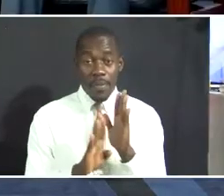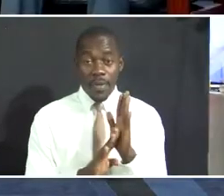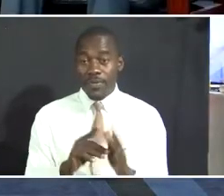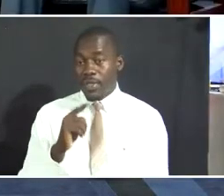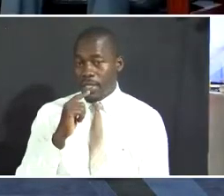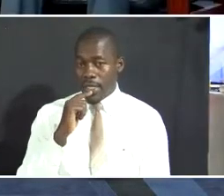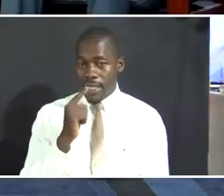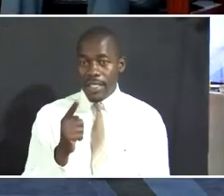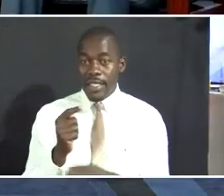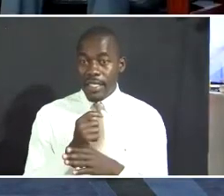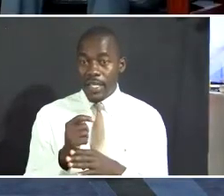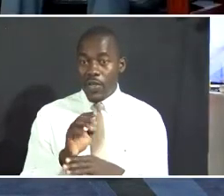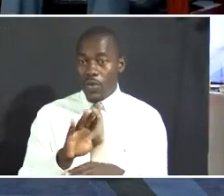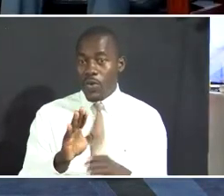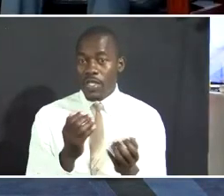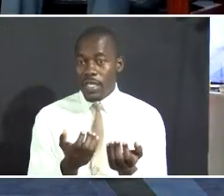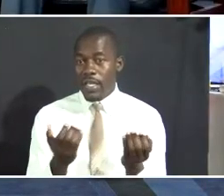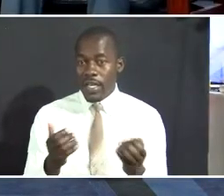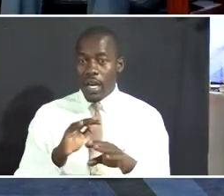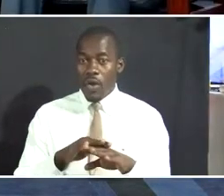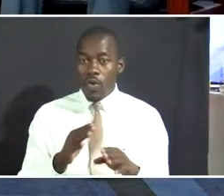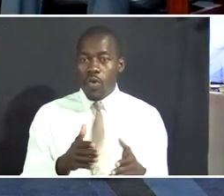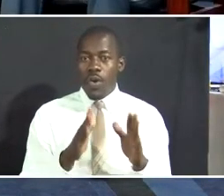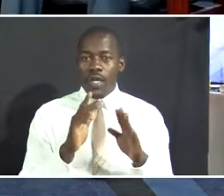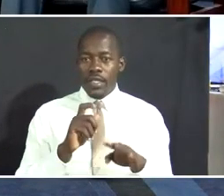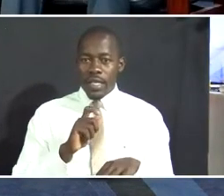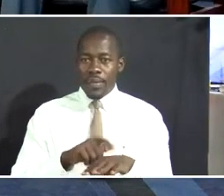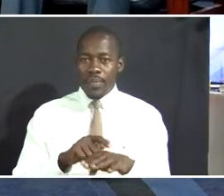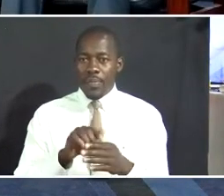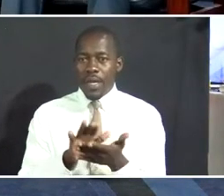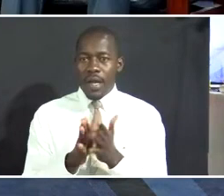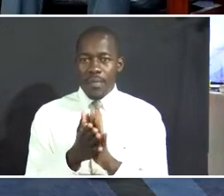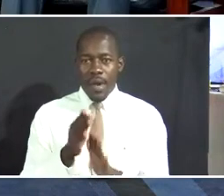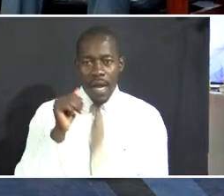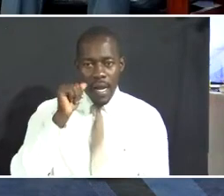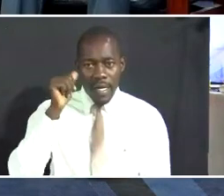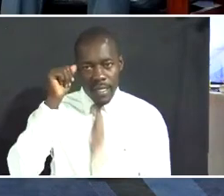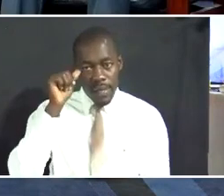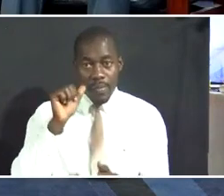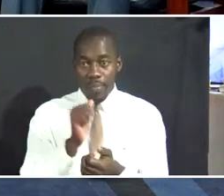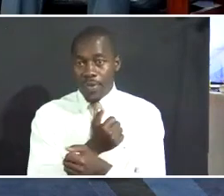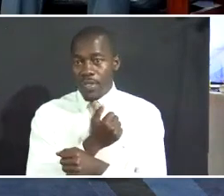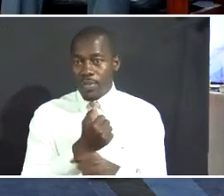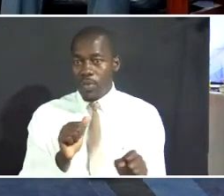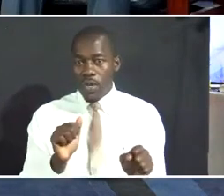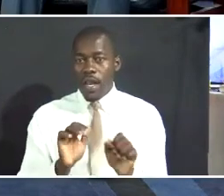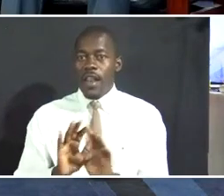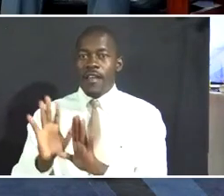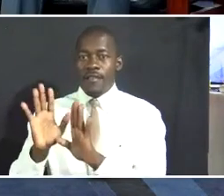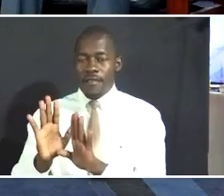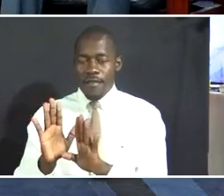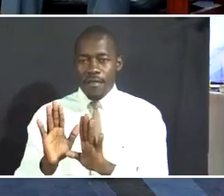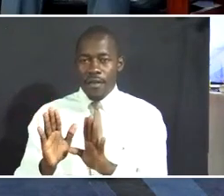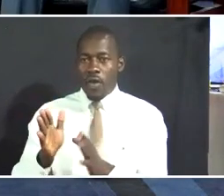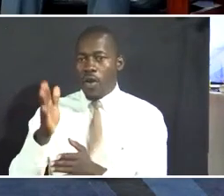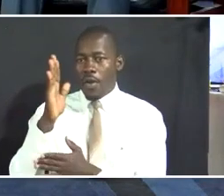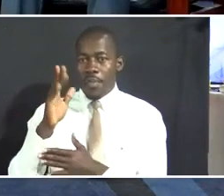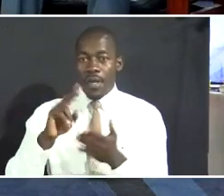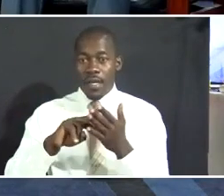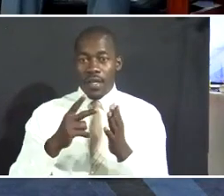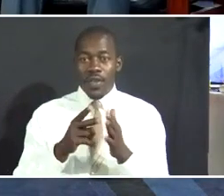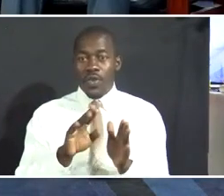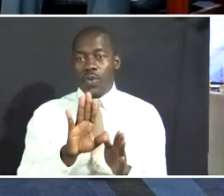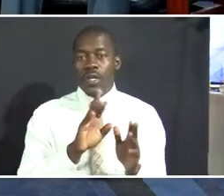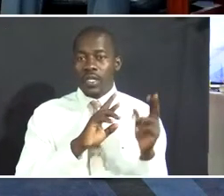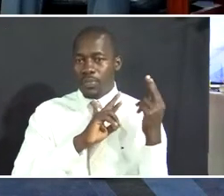should go. And when he is old up, he will not depart from it. It means our work is to lay firm foundation and have a